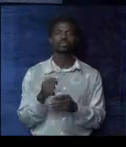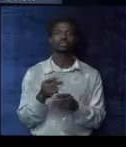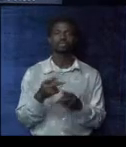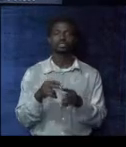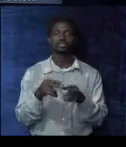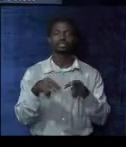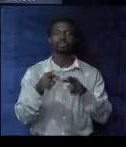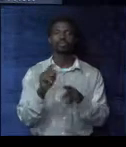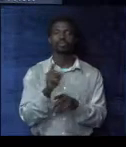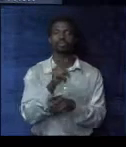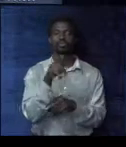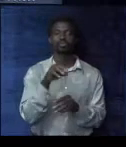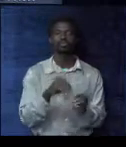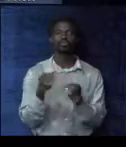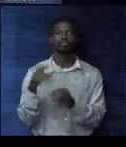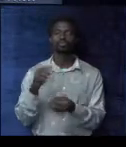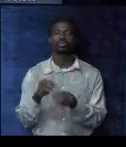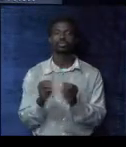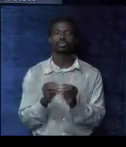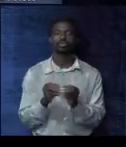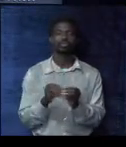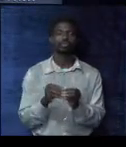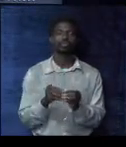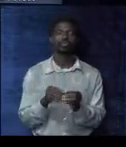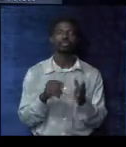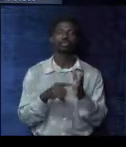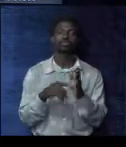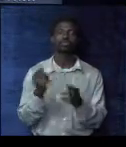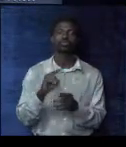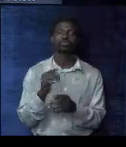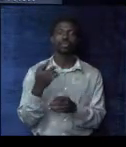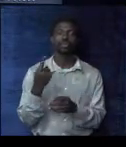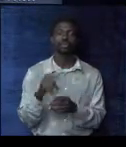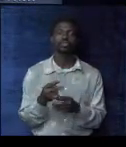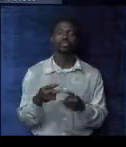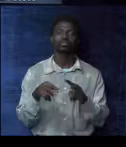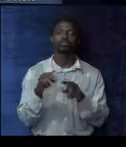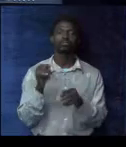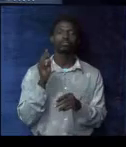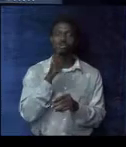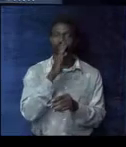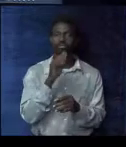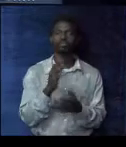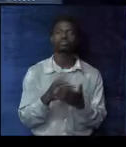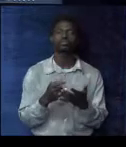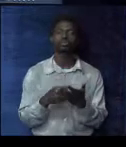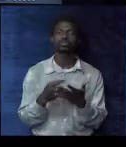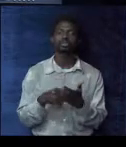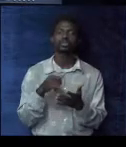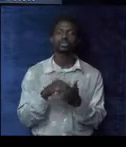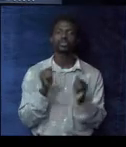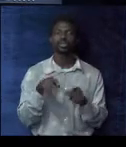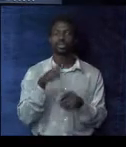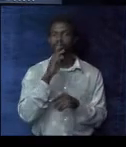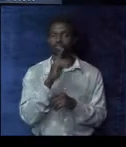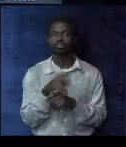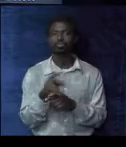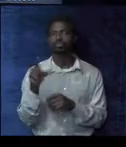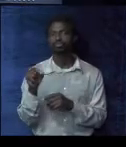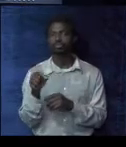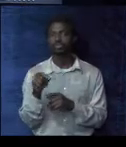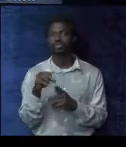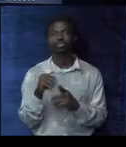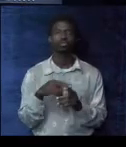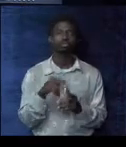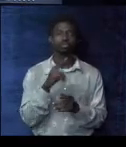the way you put the digit determines what the value will be. Sometimes if you put a 2 somewhere, it could be 20. The value could be 20. Sometimes it could be just